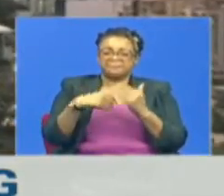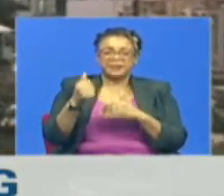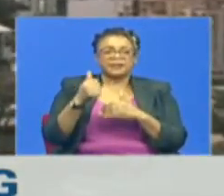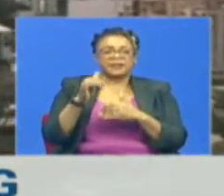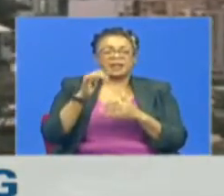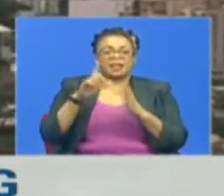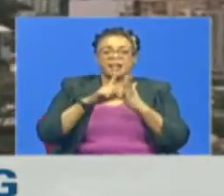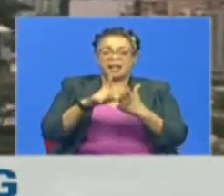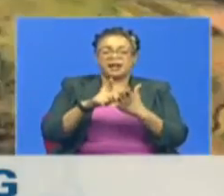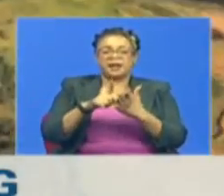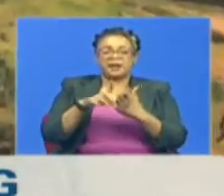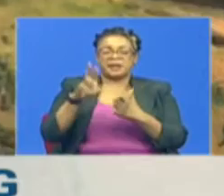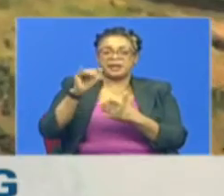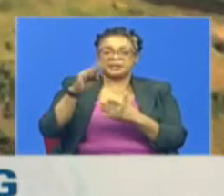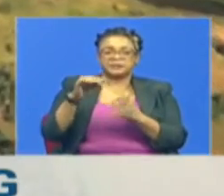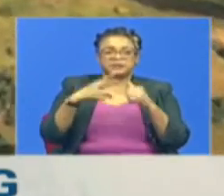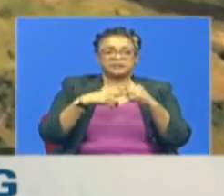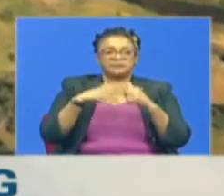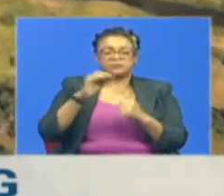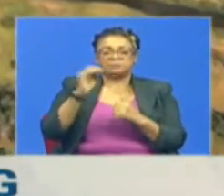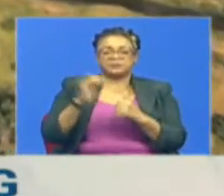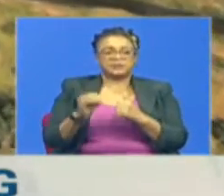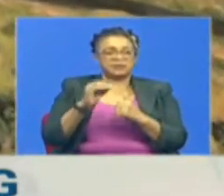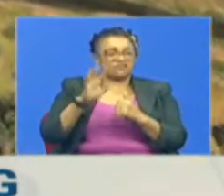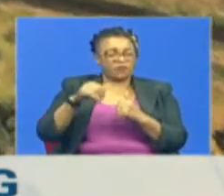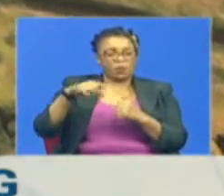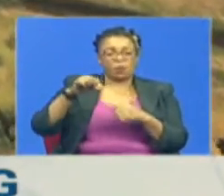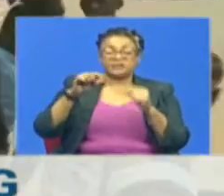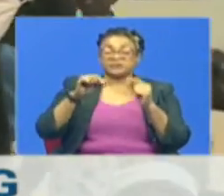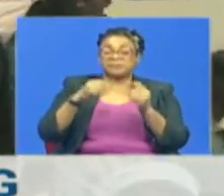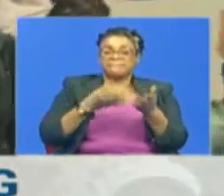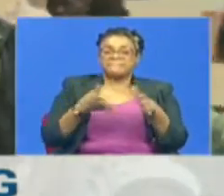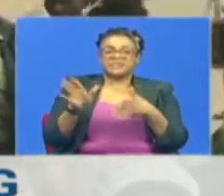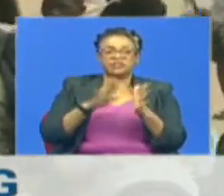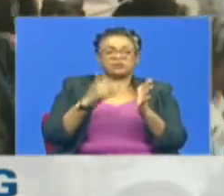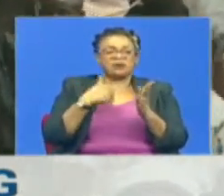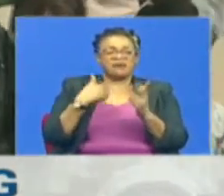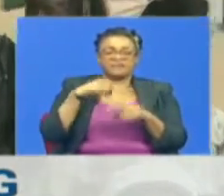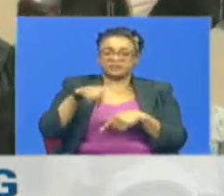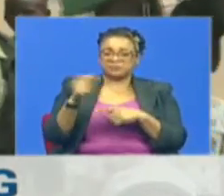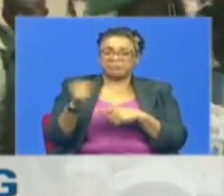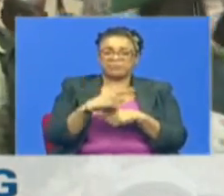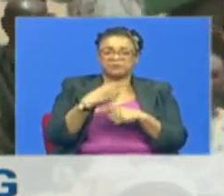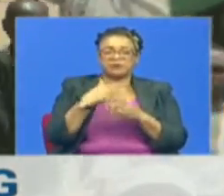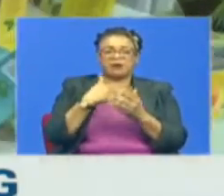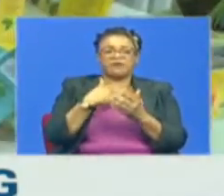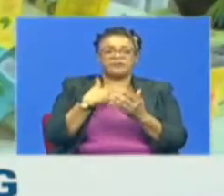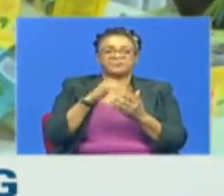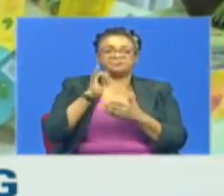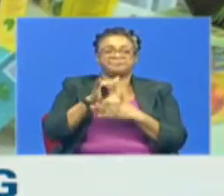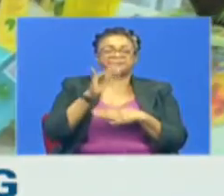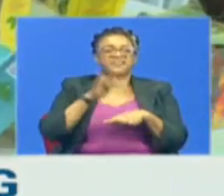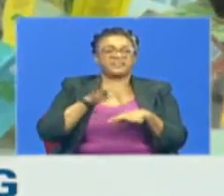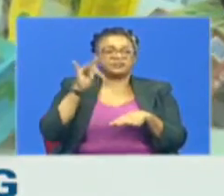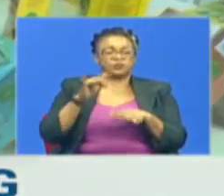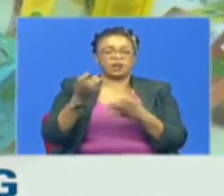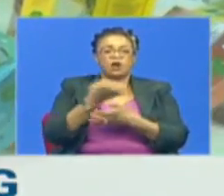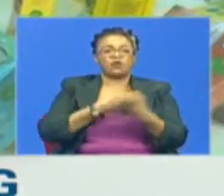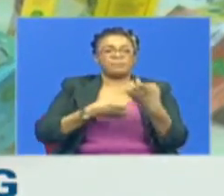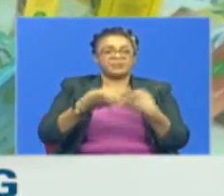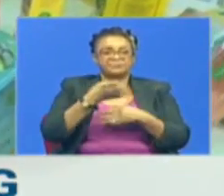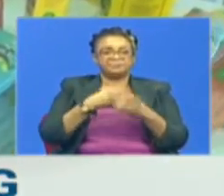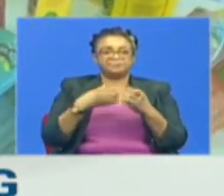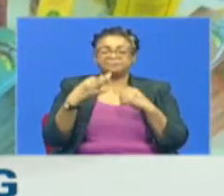rate at 7%, stating that policy measures adopted since March are having the intended effect on the economy. The